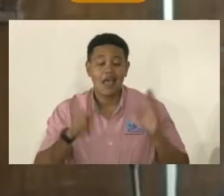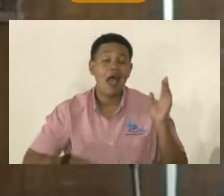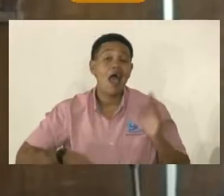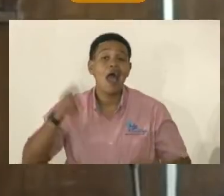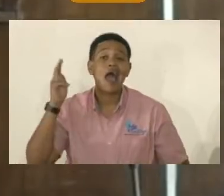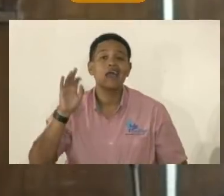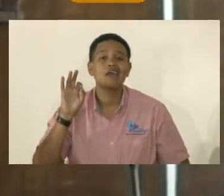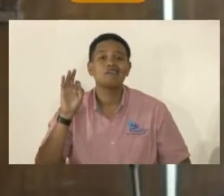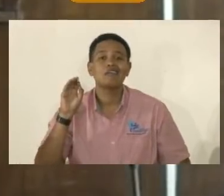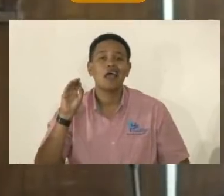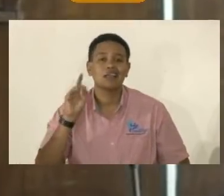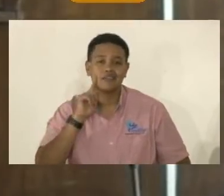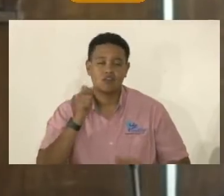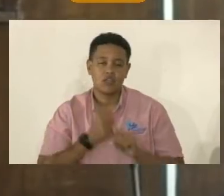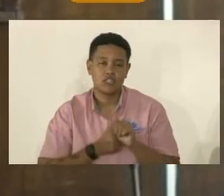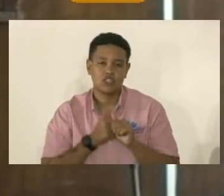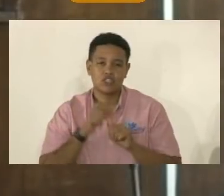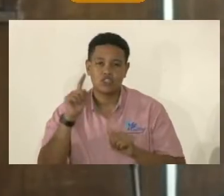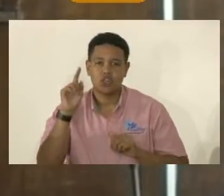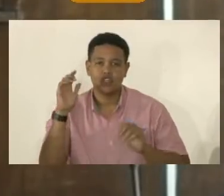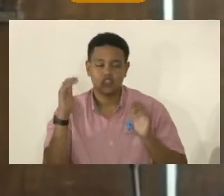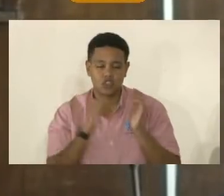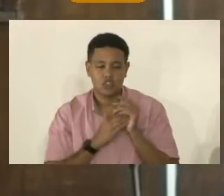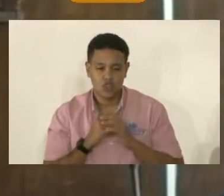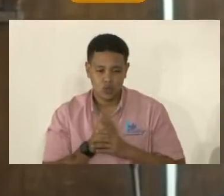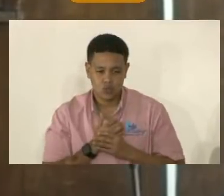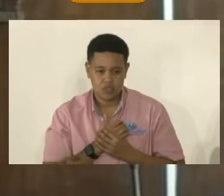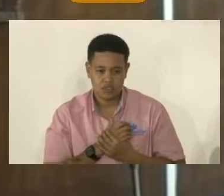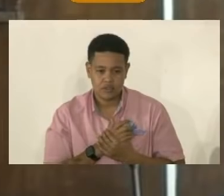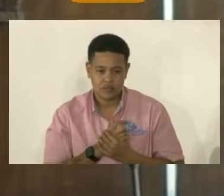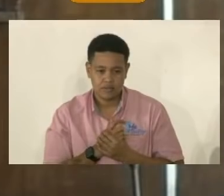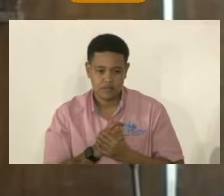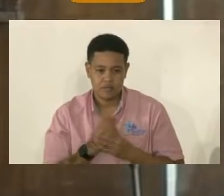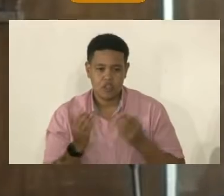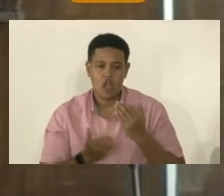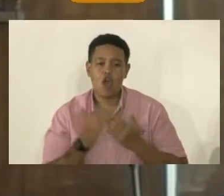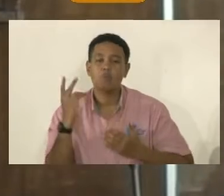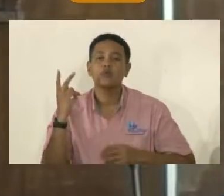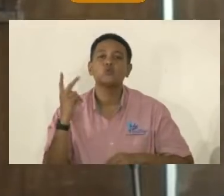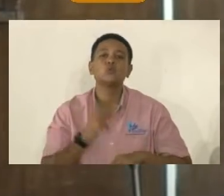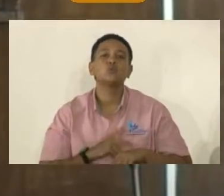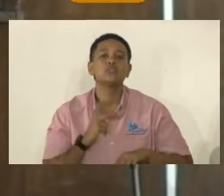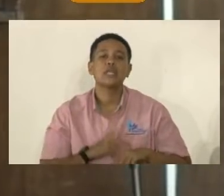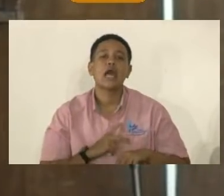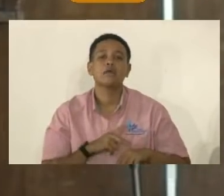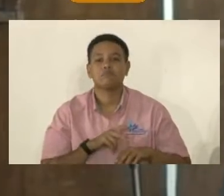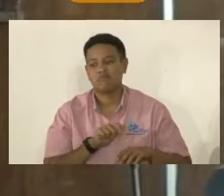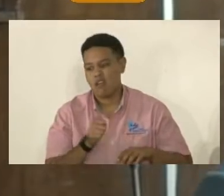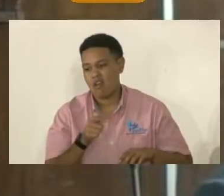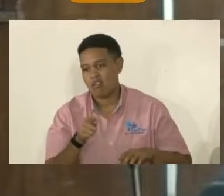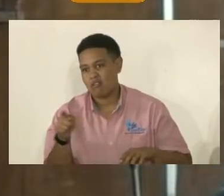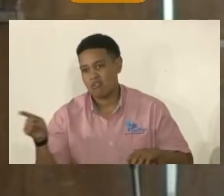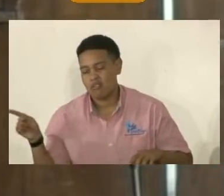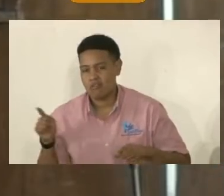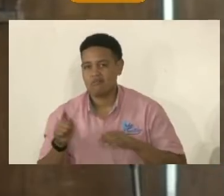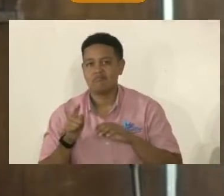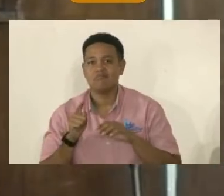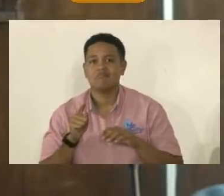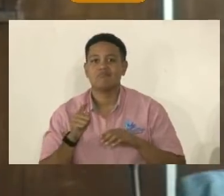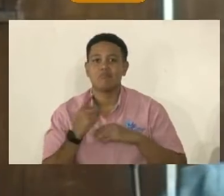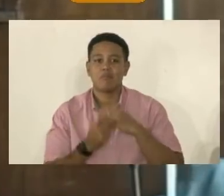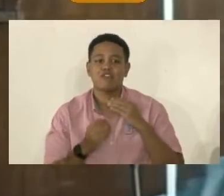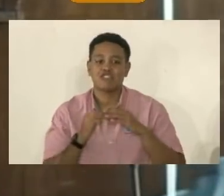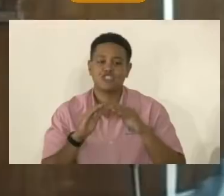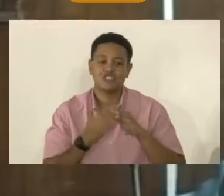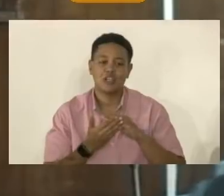of 90 per 100,000, almost twice the rest of Jamaica, or